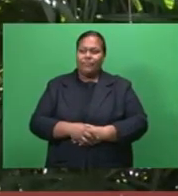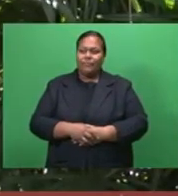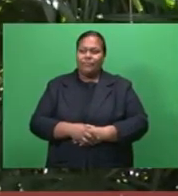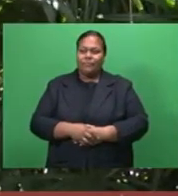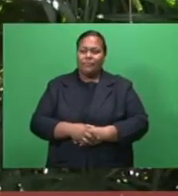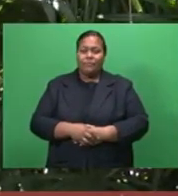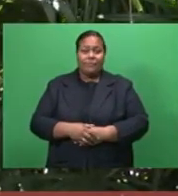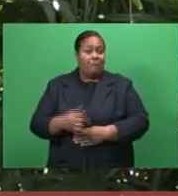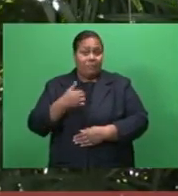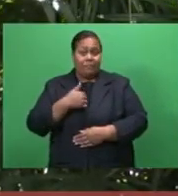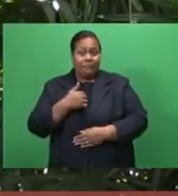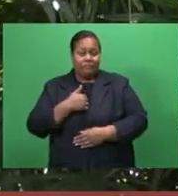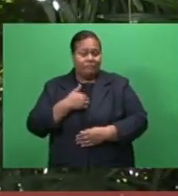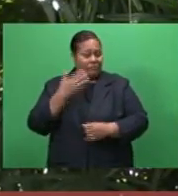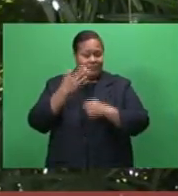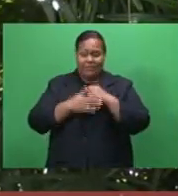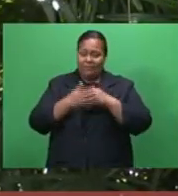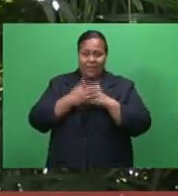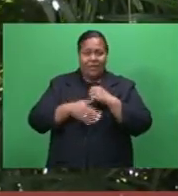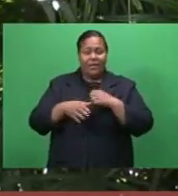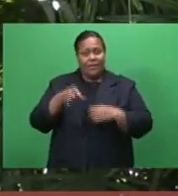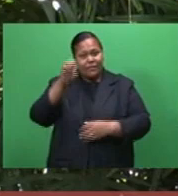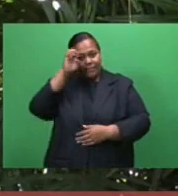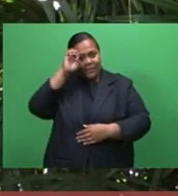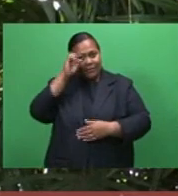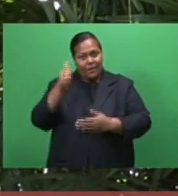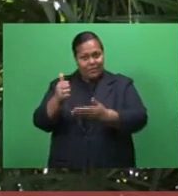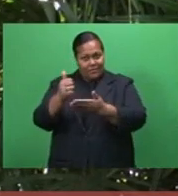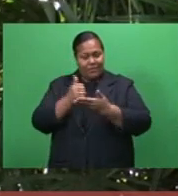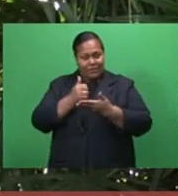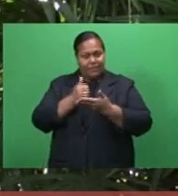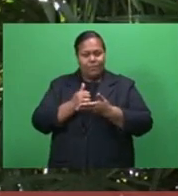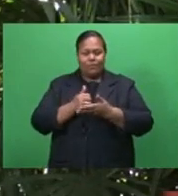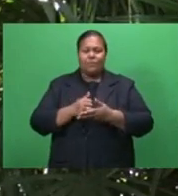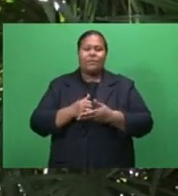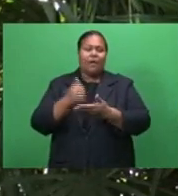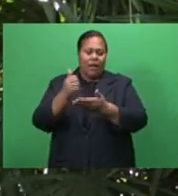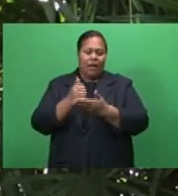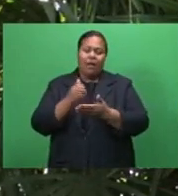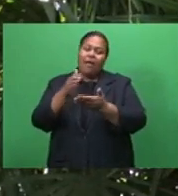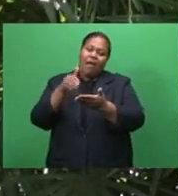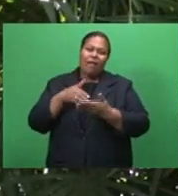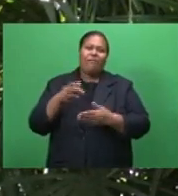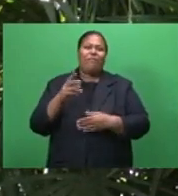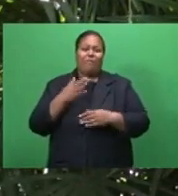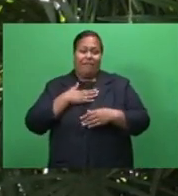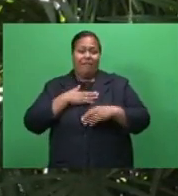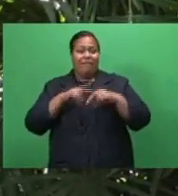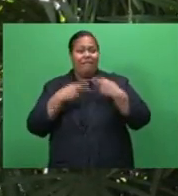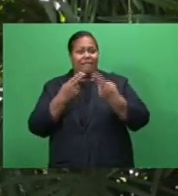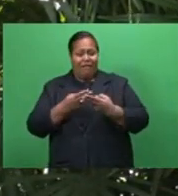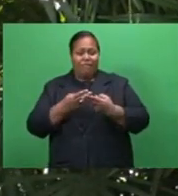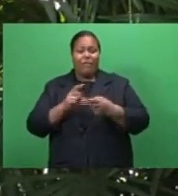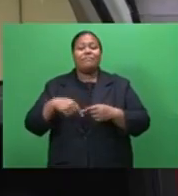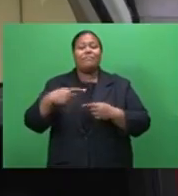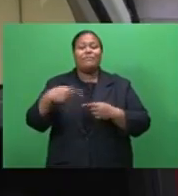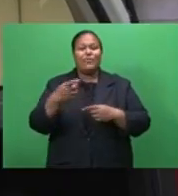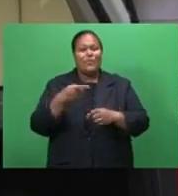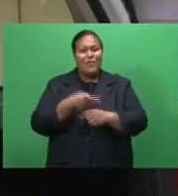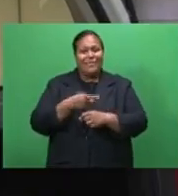I didn't really expect the assistance. This will be a huge help for my family in the next few weeks, especially with the food